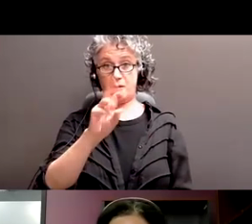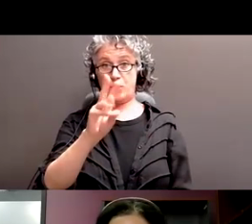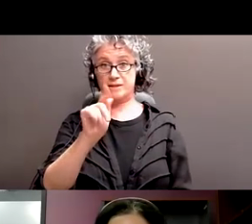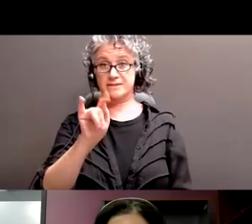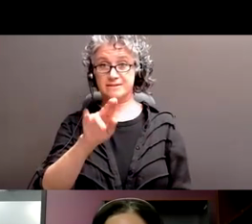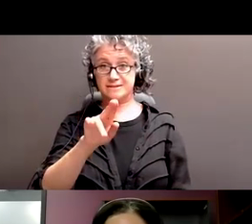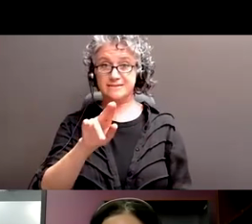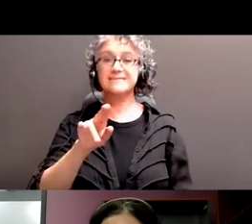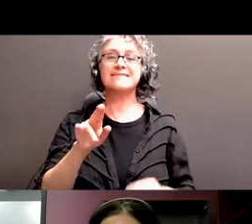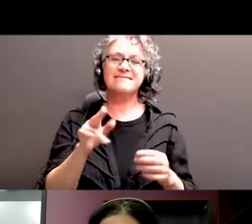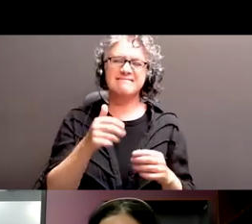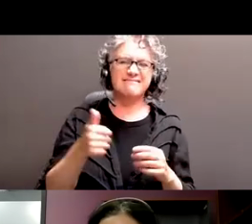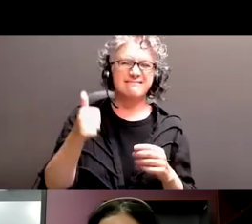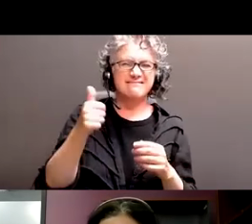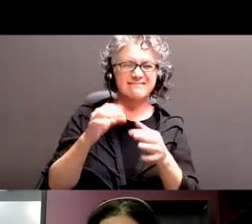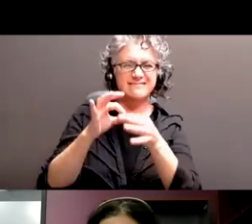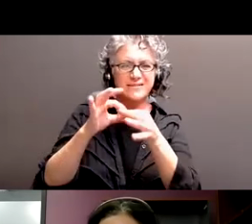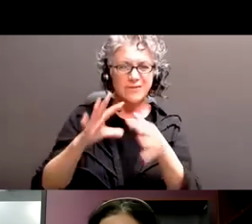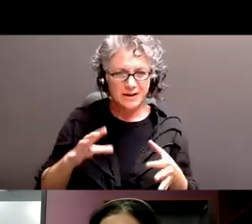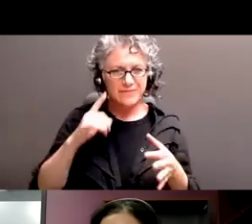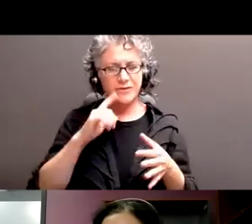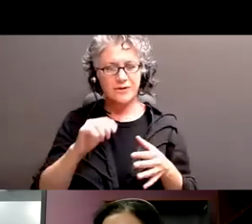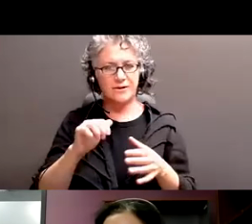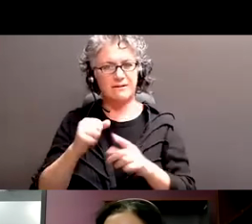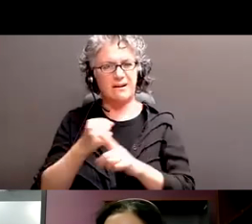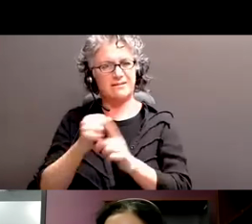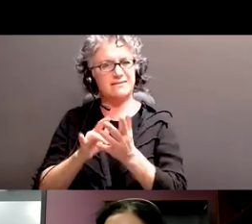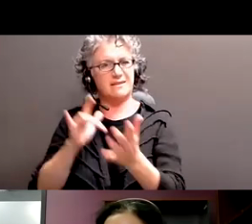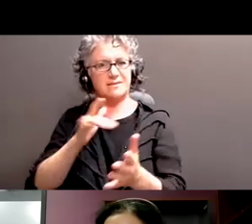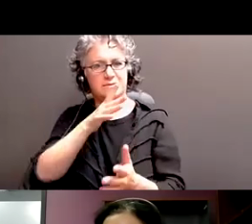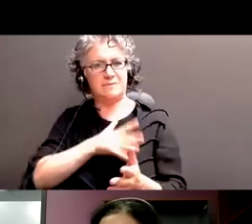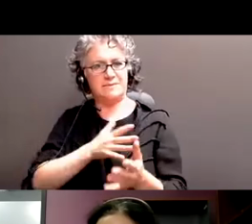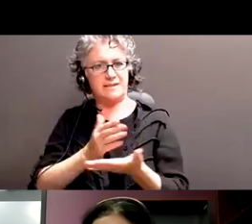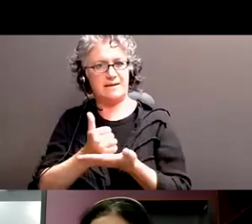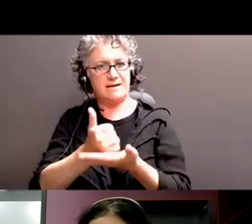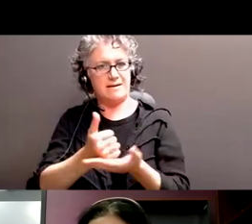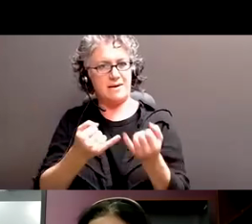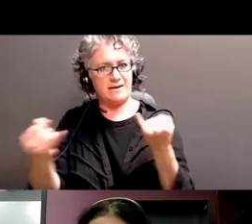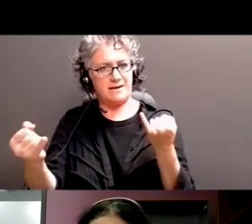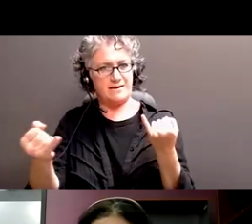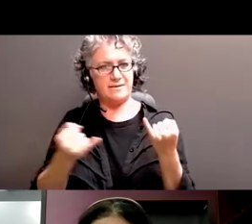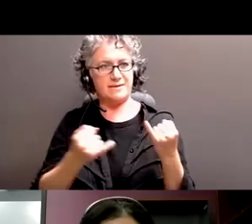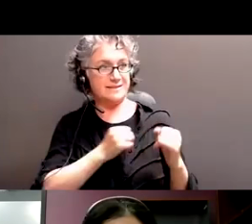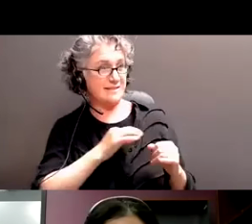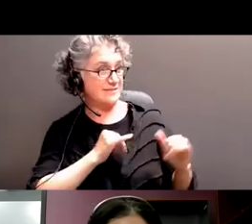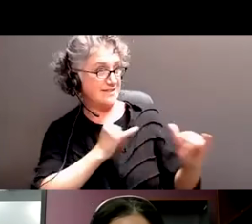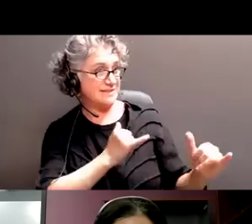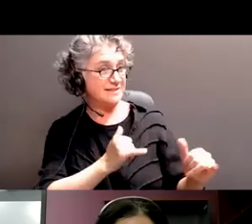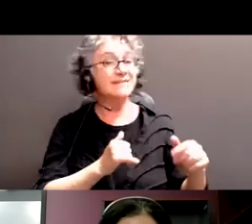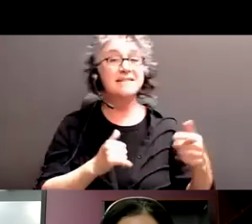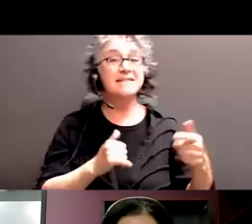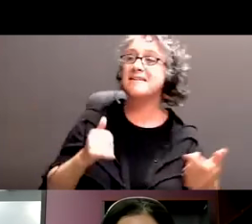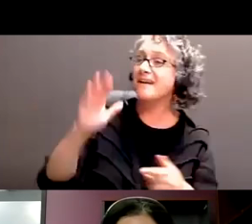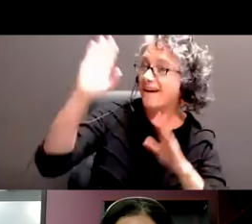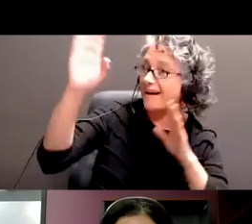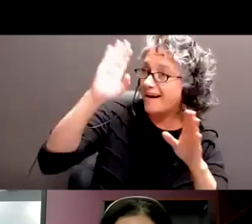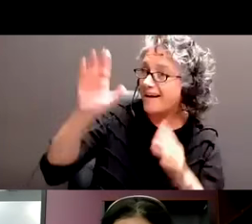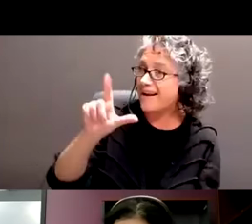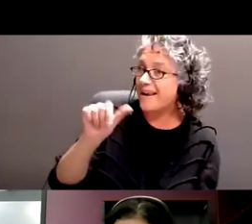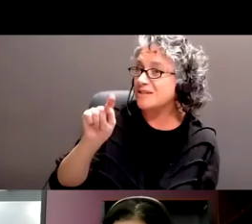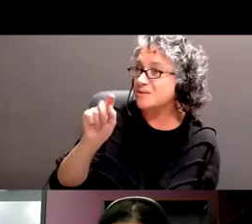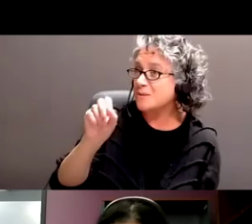Initiatives with the Assaulted Women's Helpline. And I'm joined by my colleague. Hi, my name is Latoya Dwyer, and I